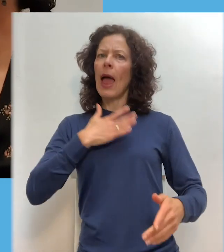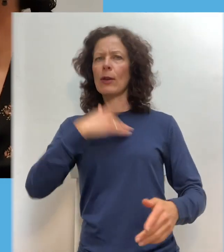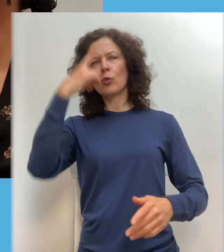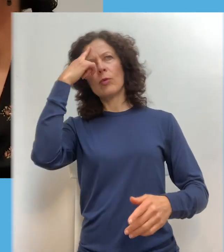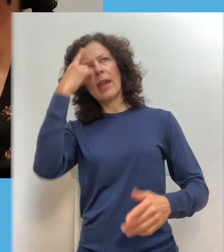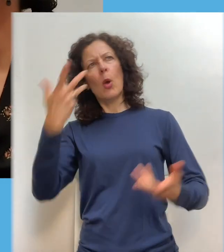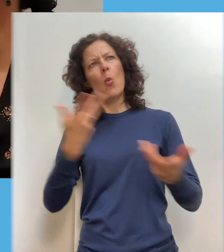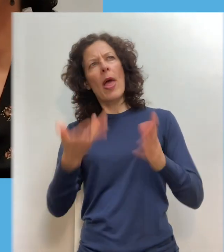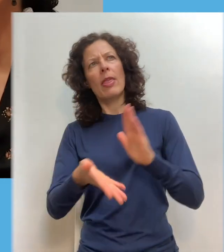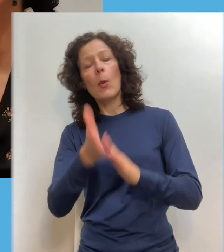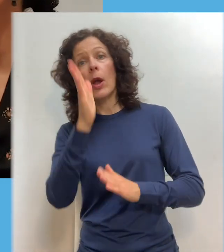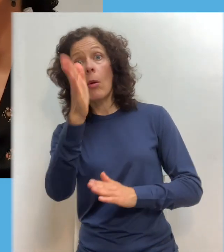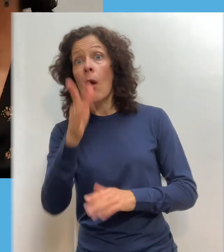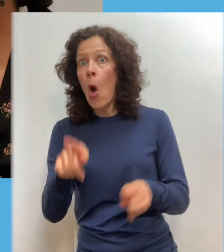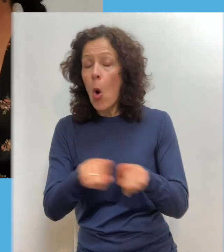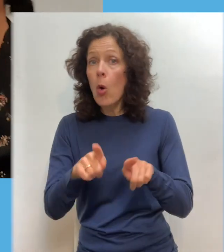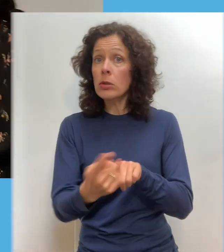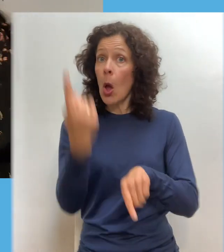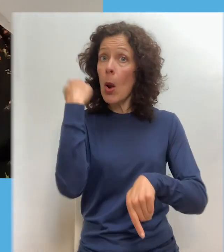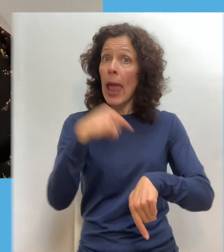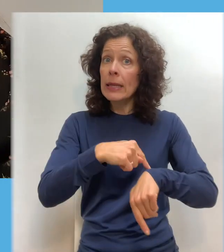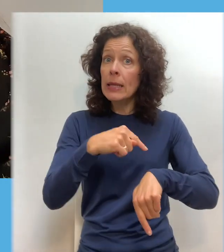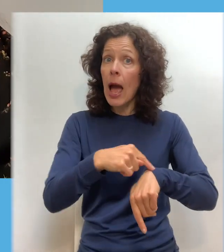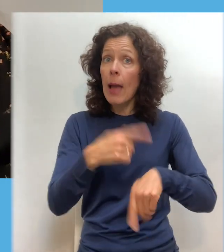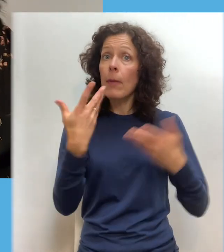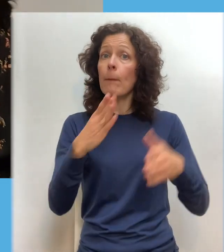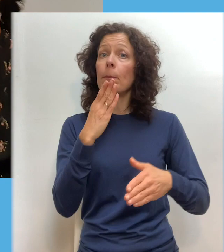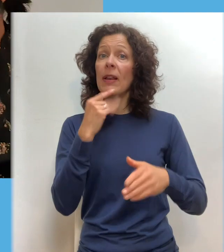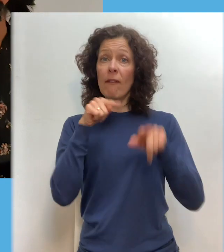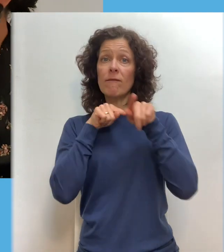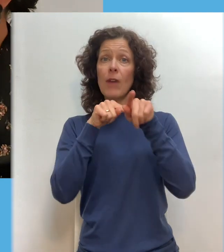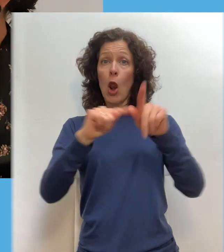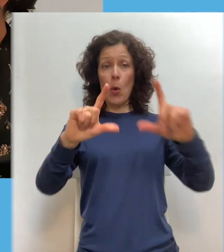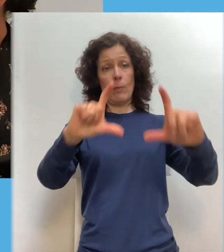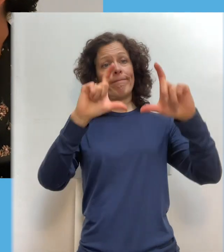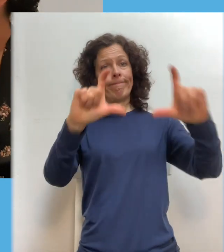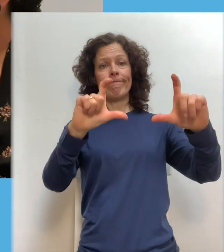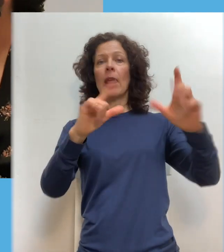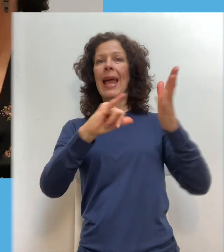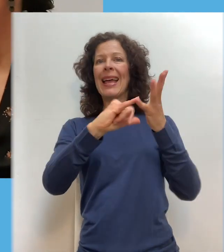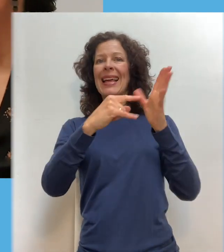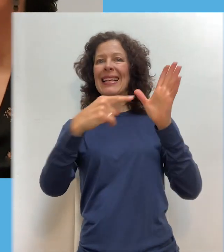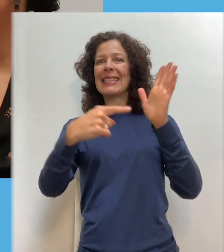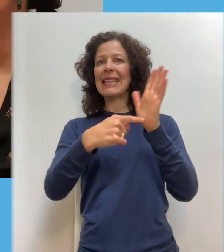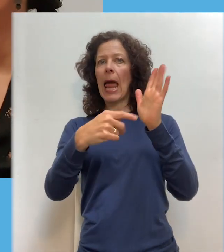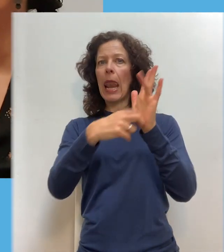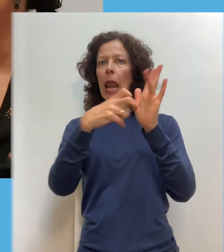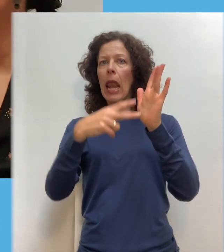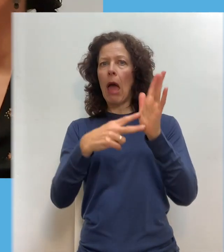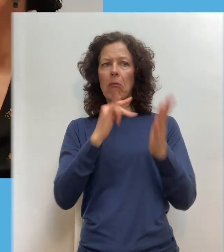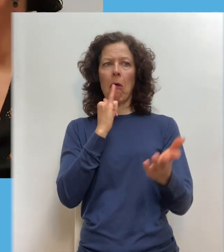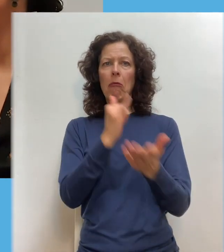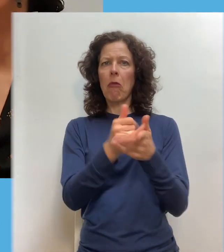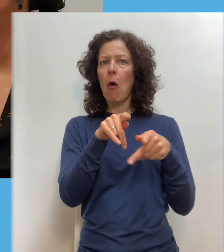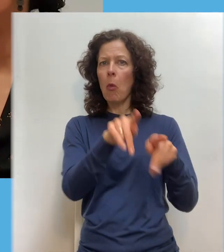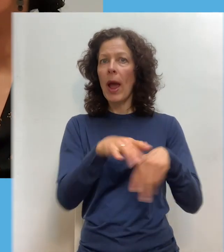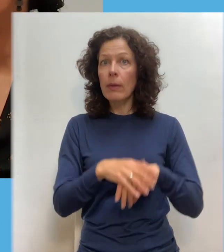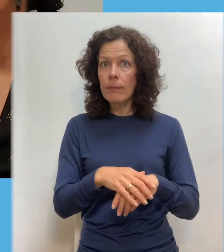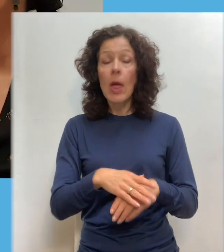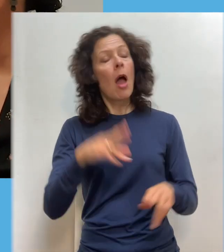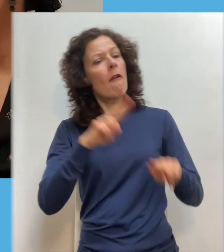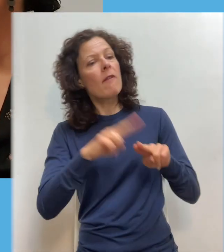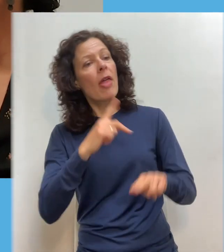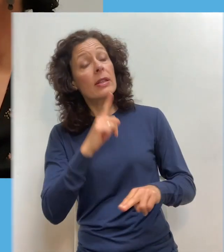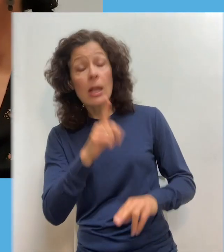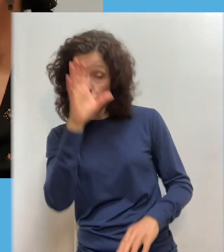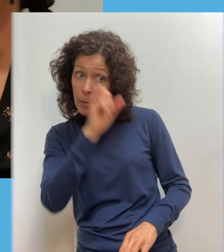the last time they'd used the sat-nav, it had taken them the wrong way. "We'll have the horse box and the trailer,